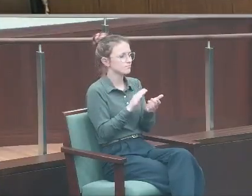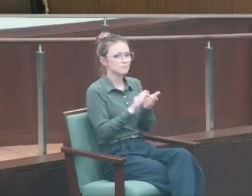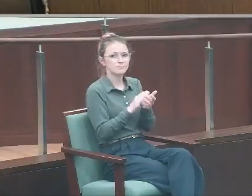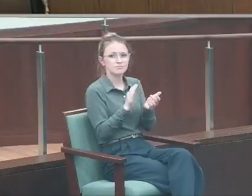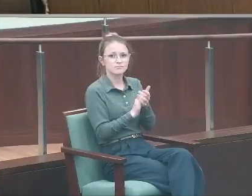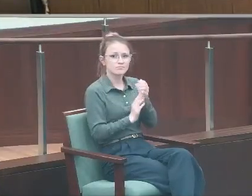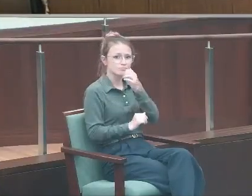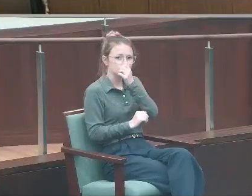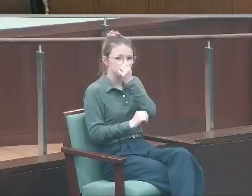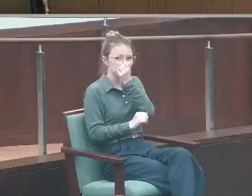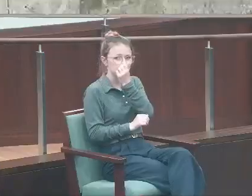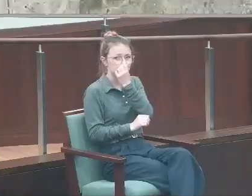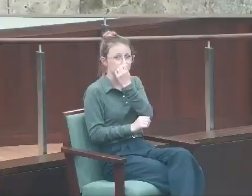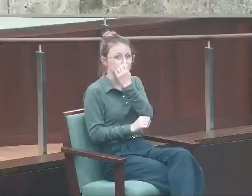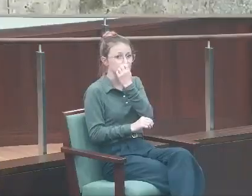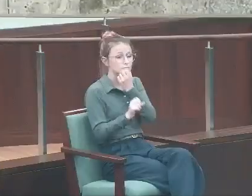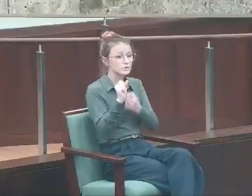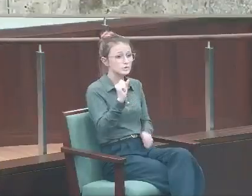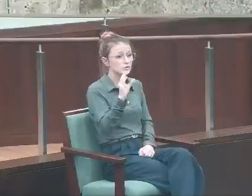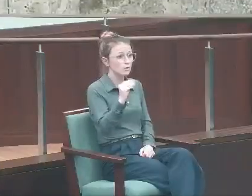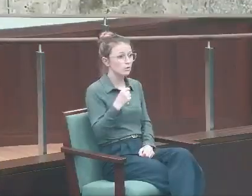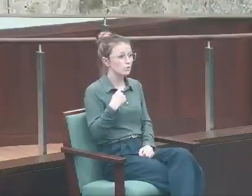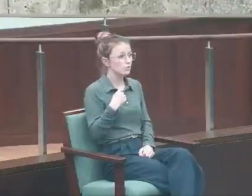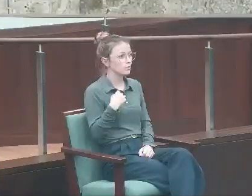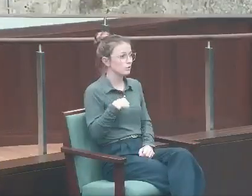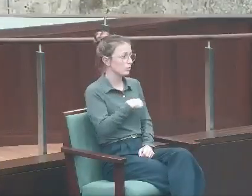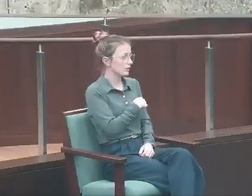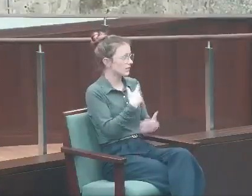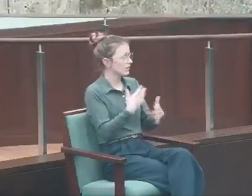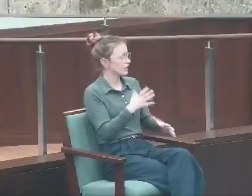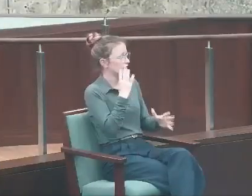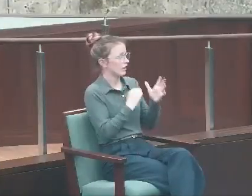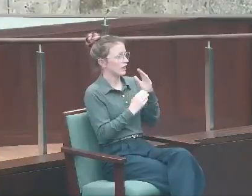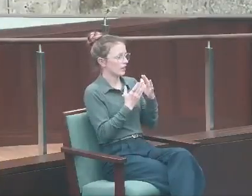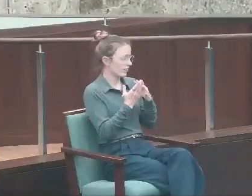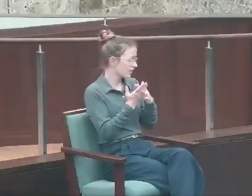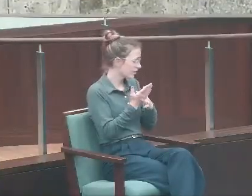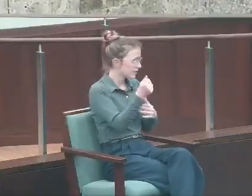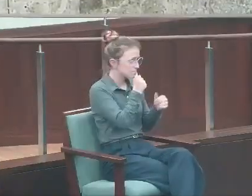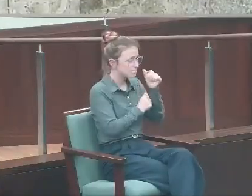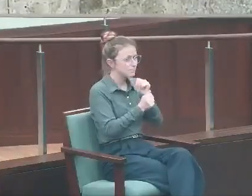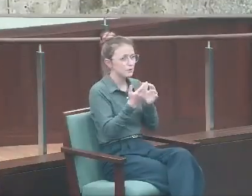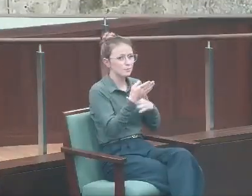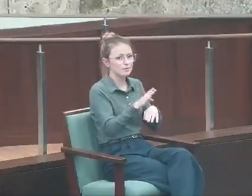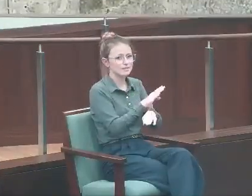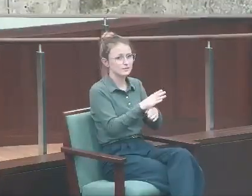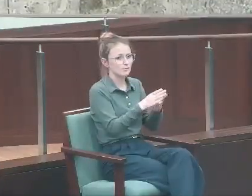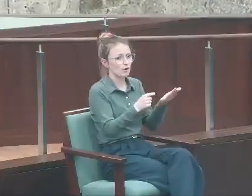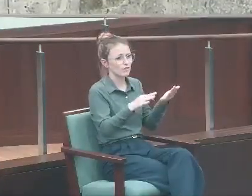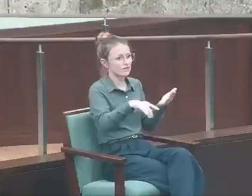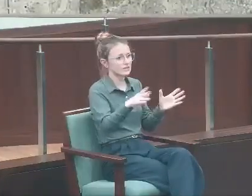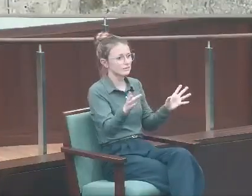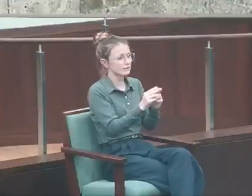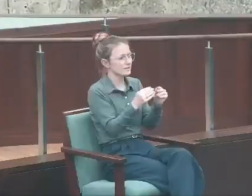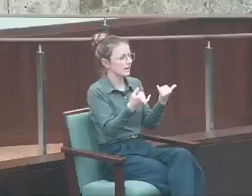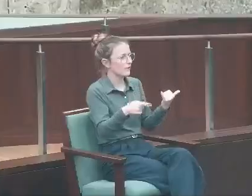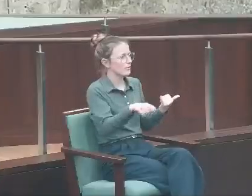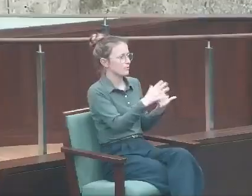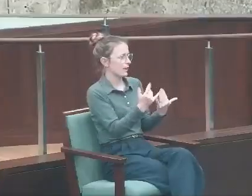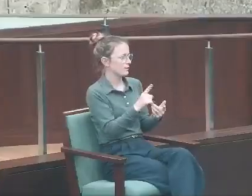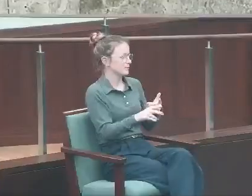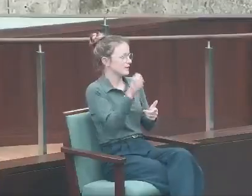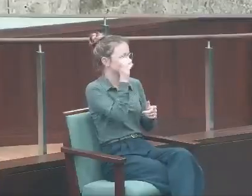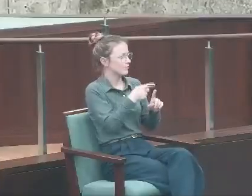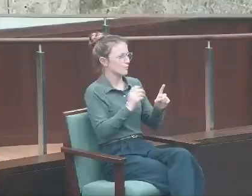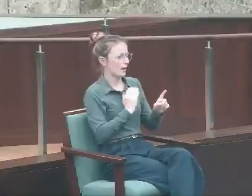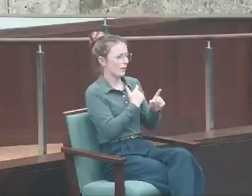Okay. So we got through our business portion of the meeting, and what you've been waiting for is to hear from our president,